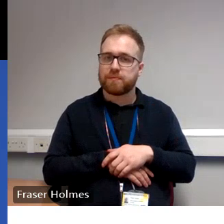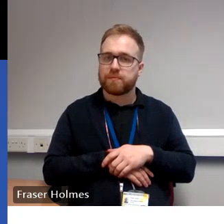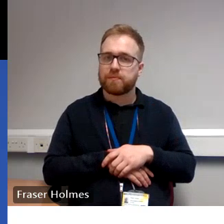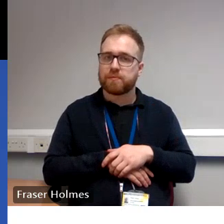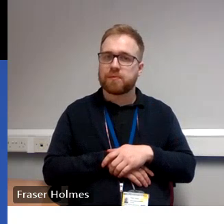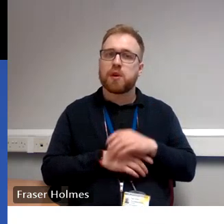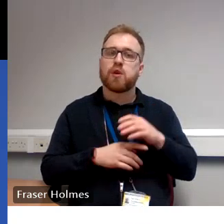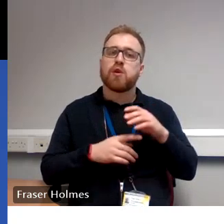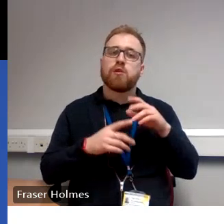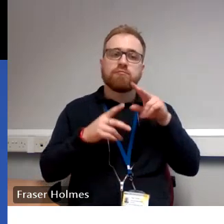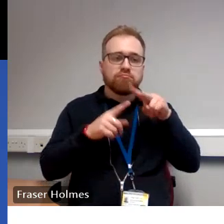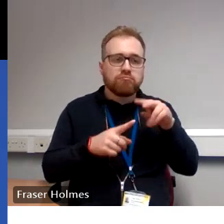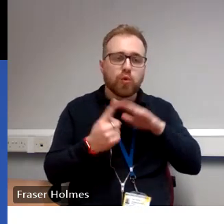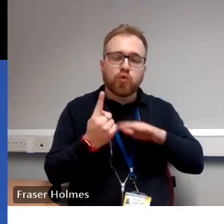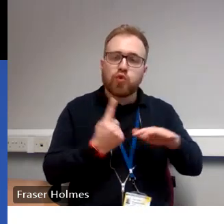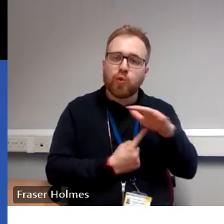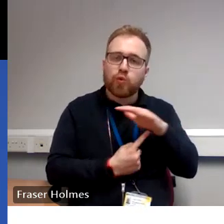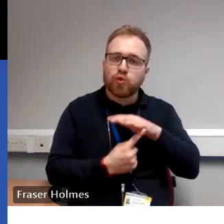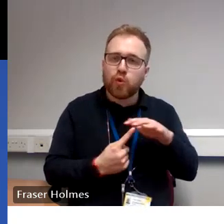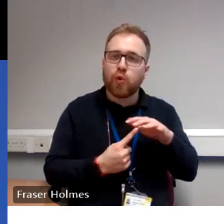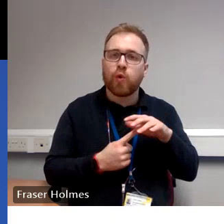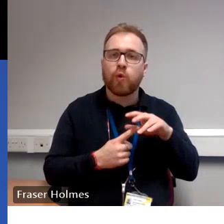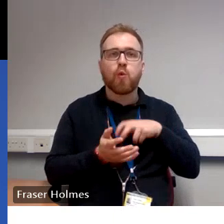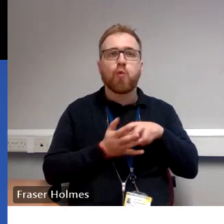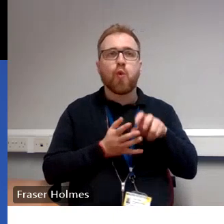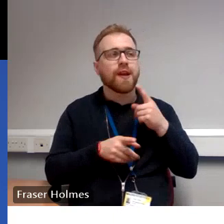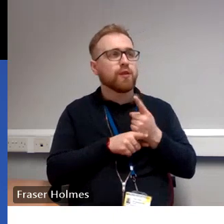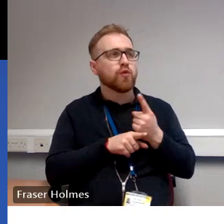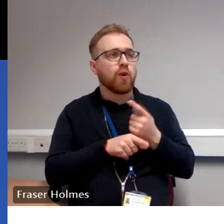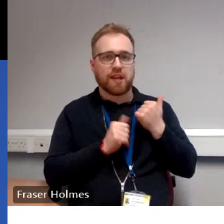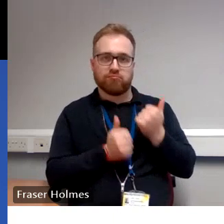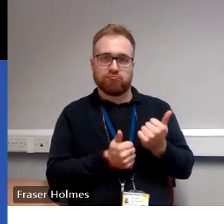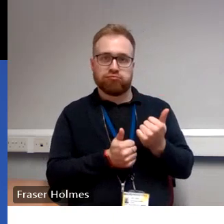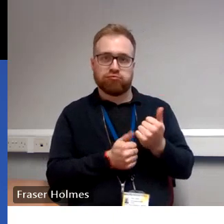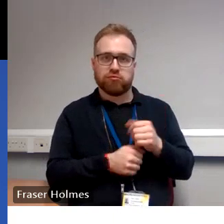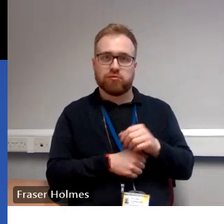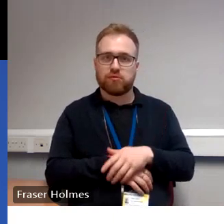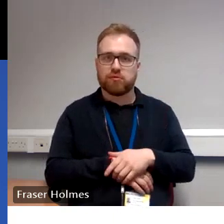Socially orientated, walking and talking is great.